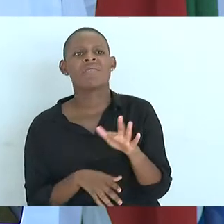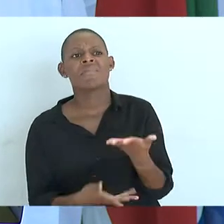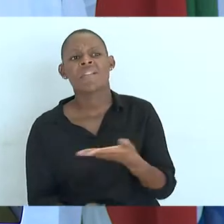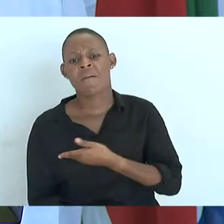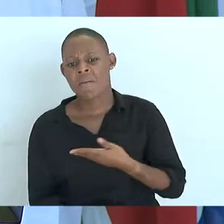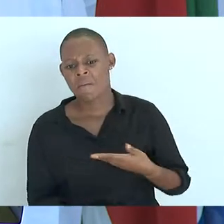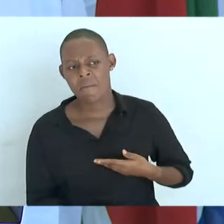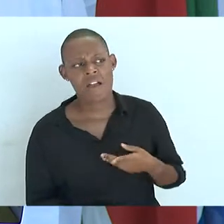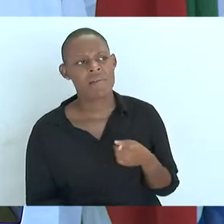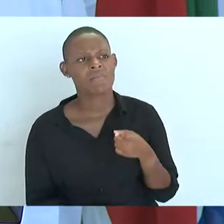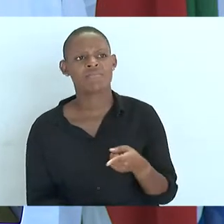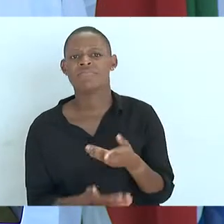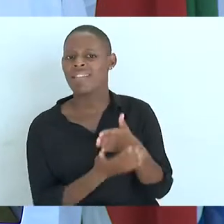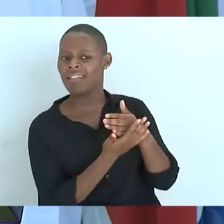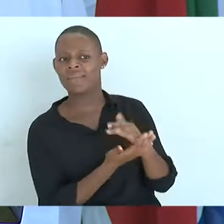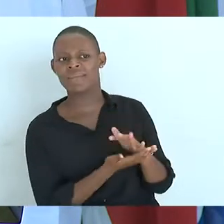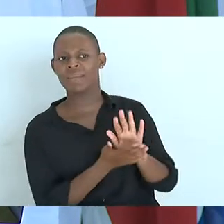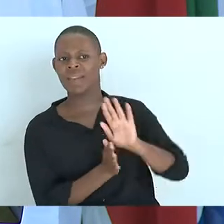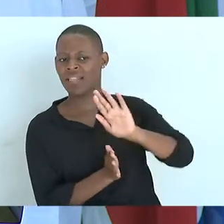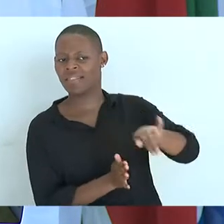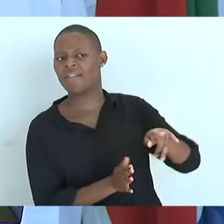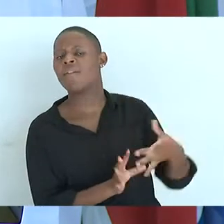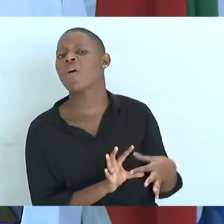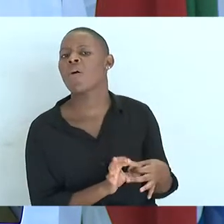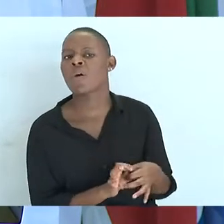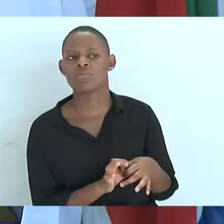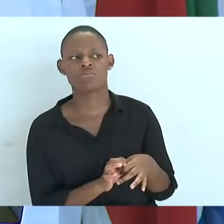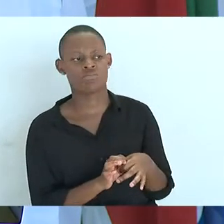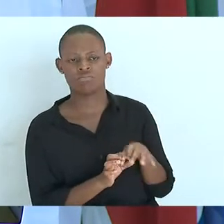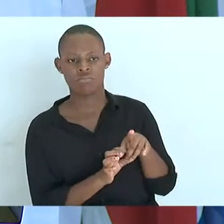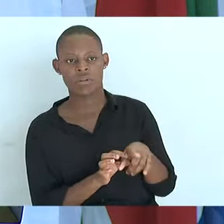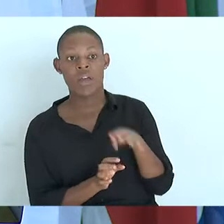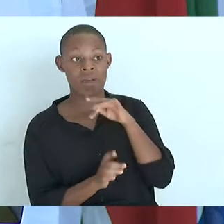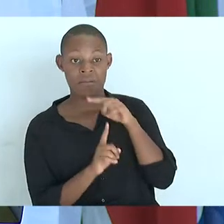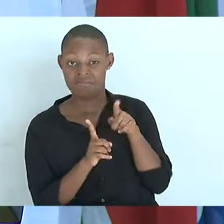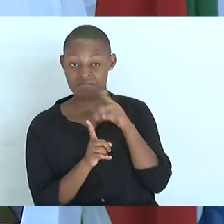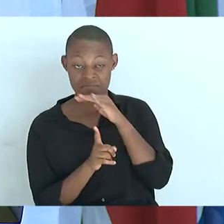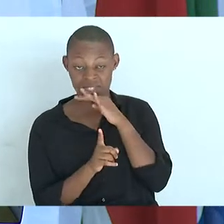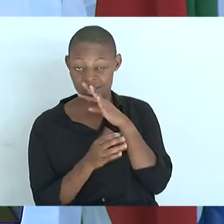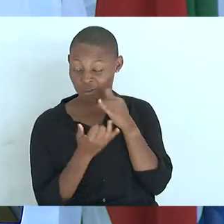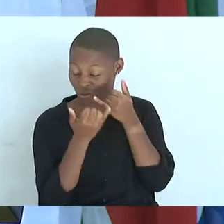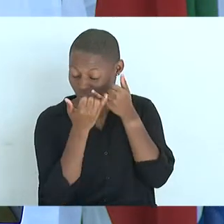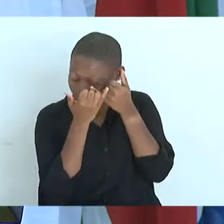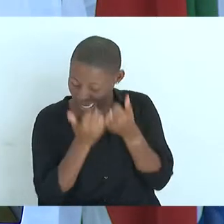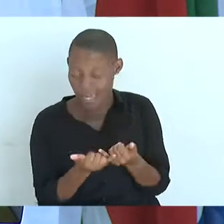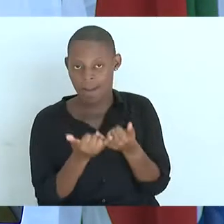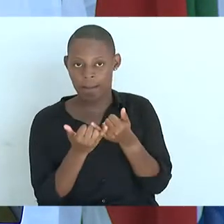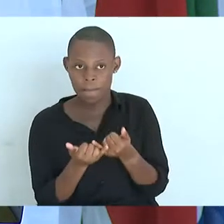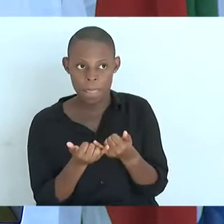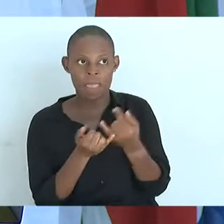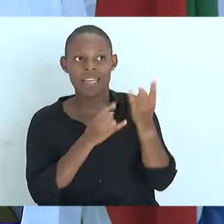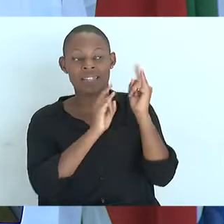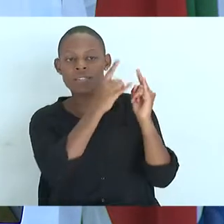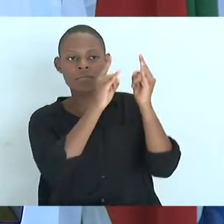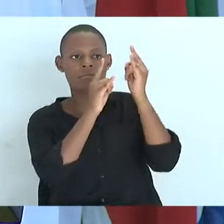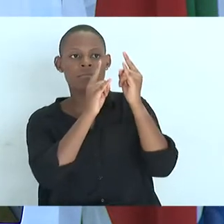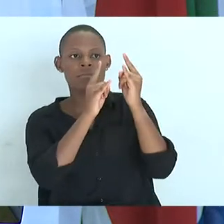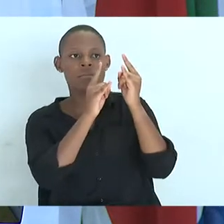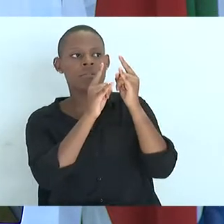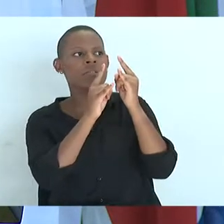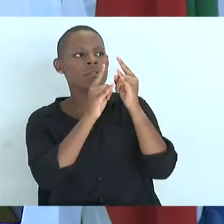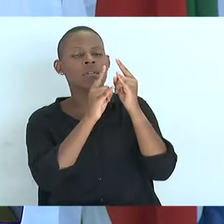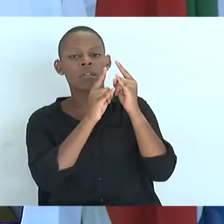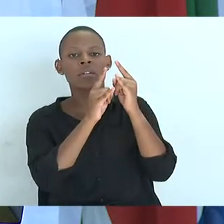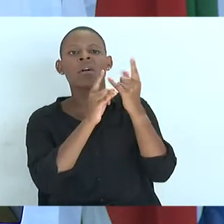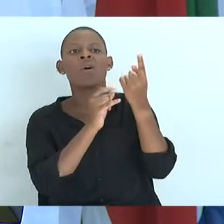bodwa emakhaya. But today the city is brought closer to